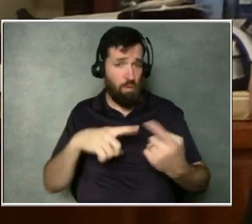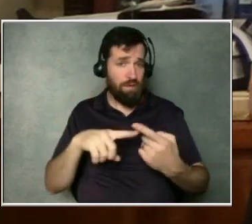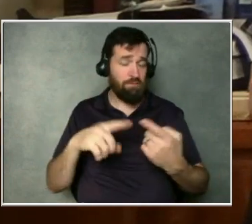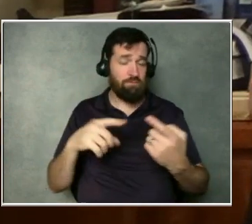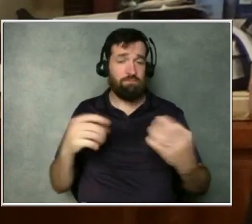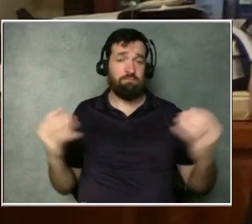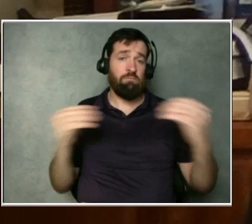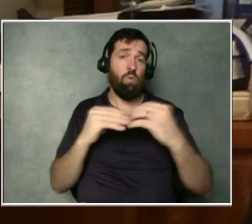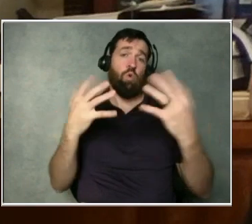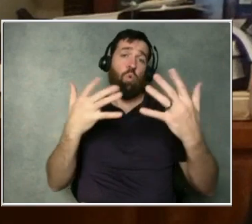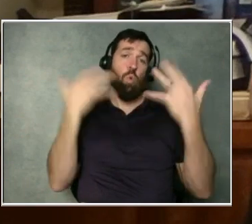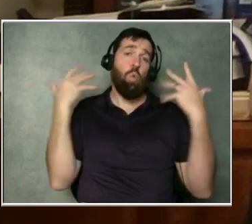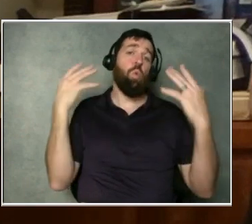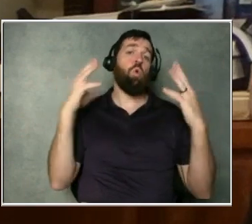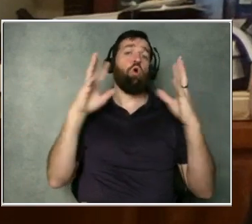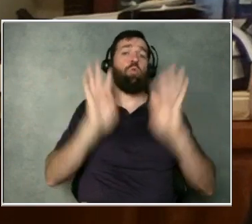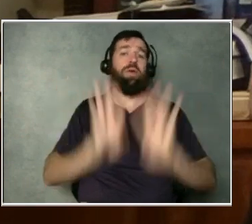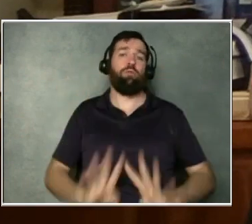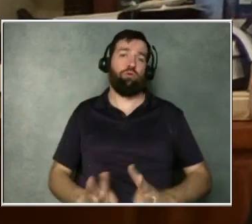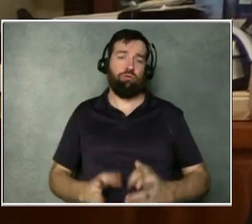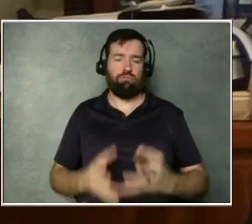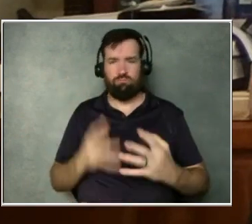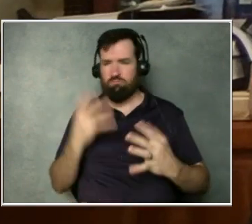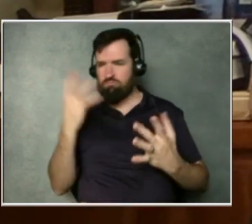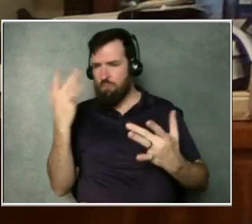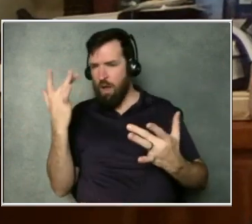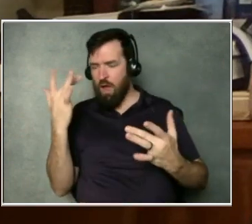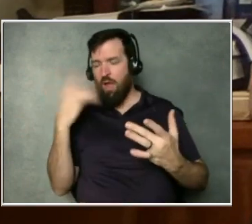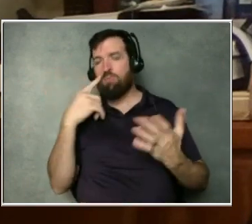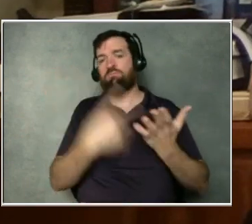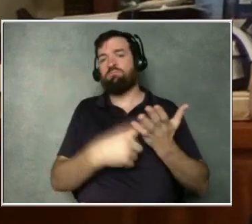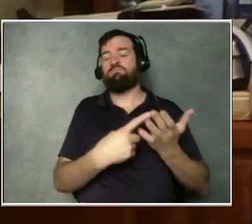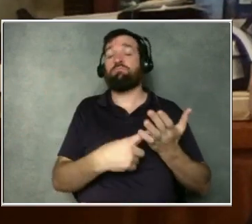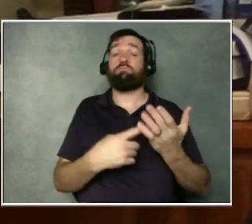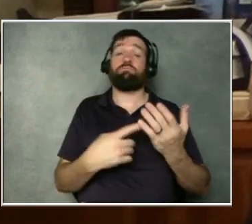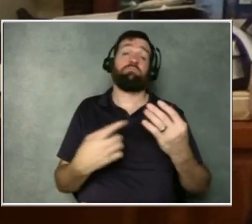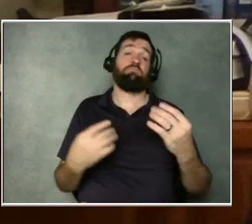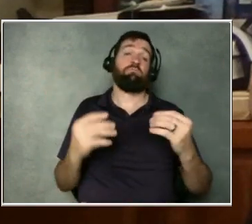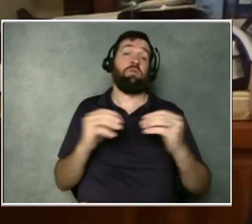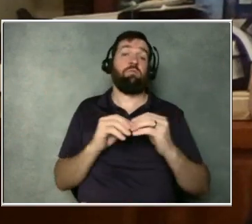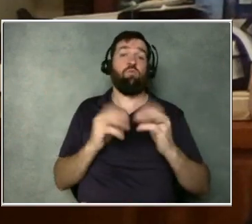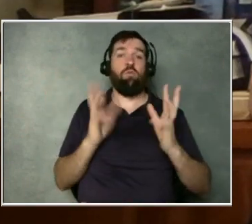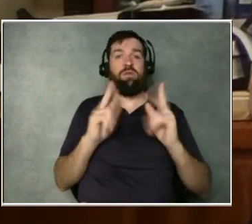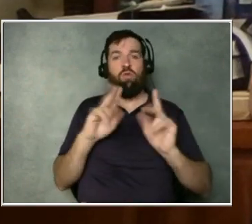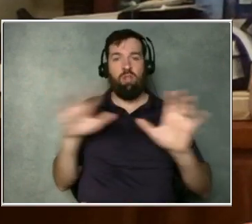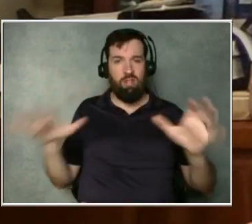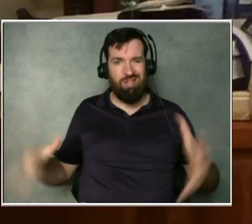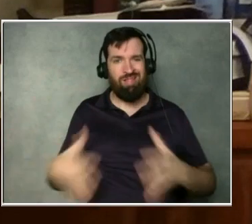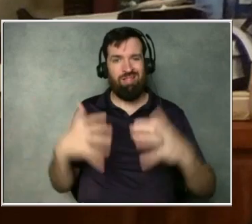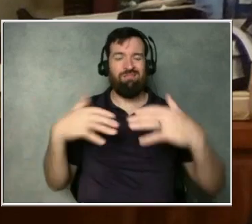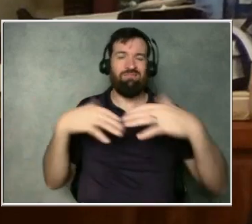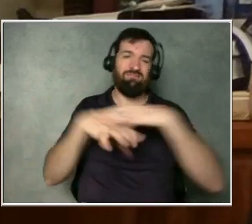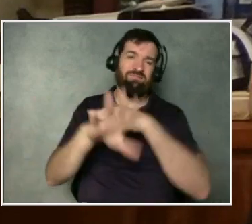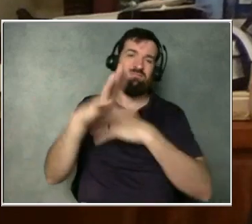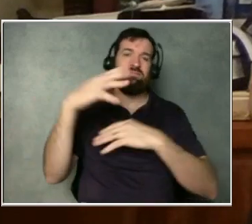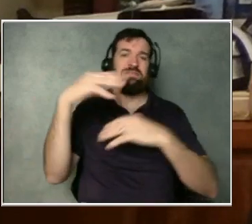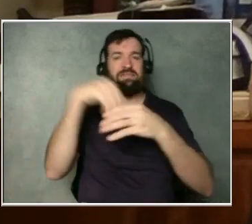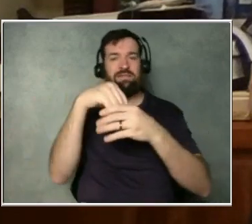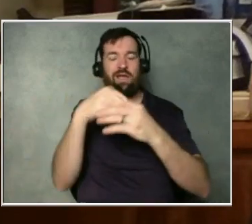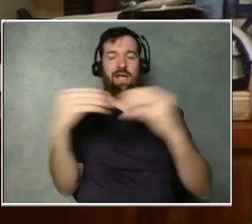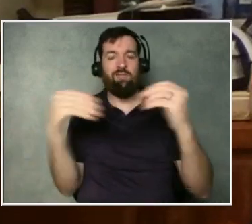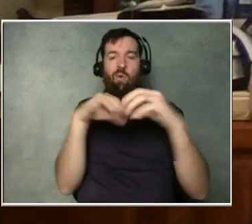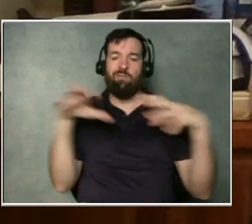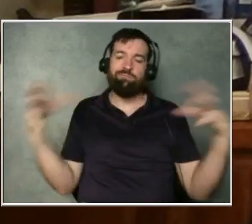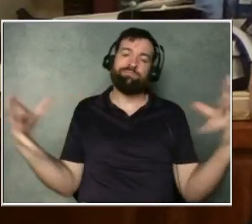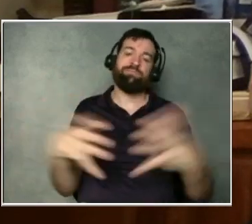cooler weather. And there's a lot of debate about why, but basically the colder weather drives people indoors. They're more congregated